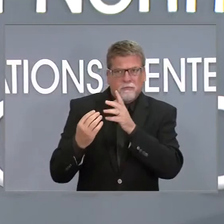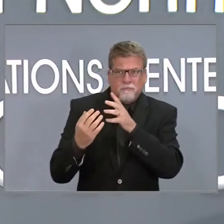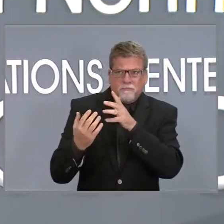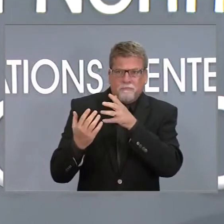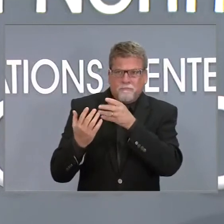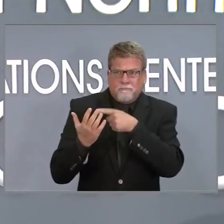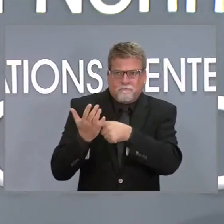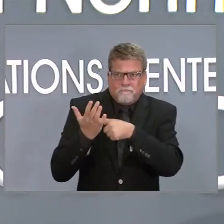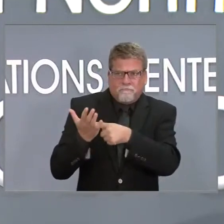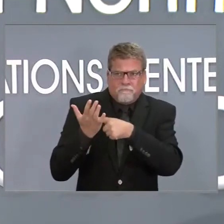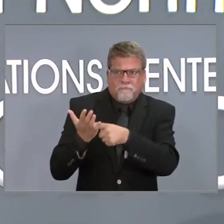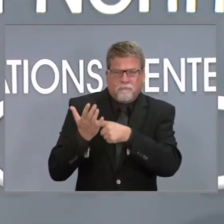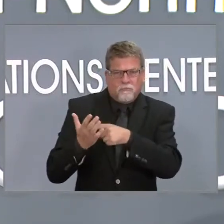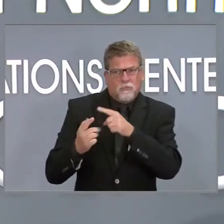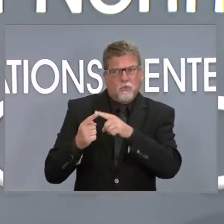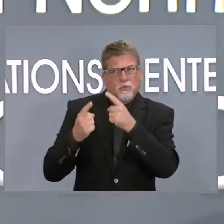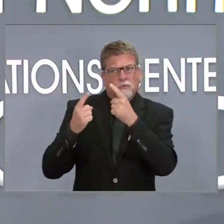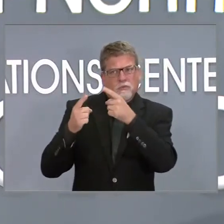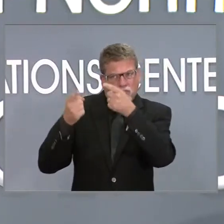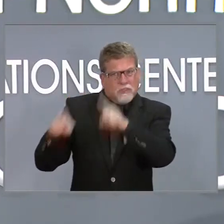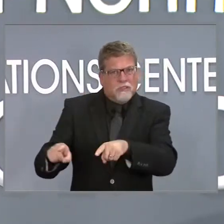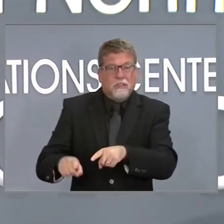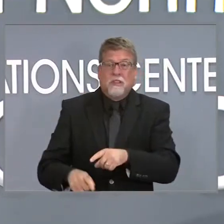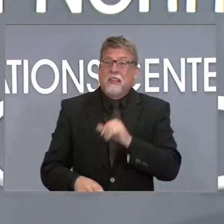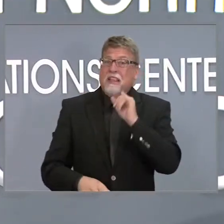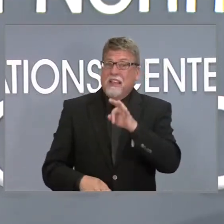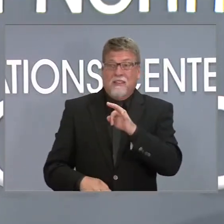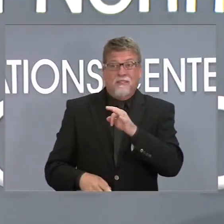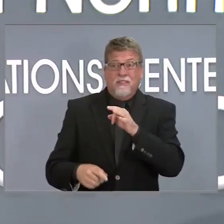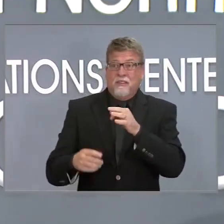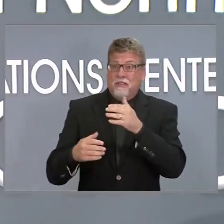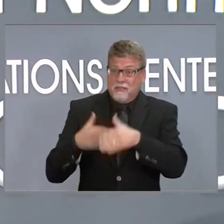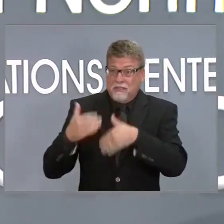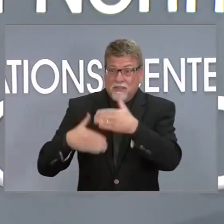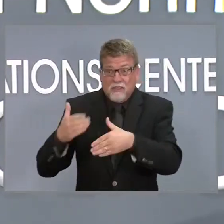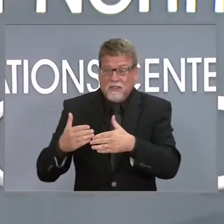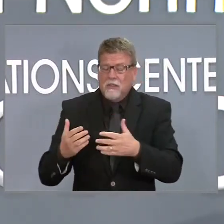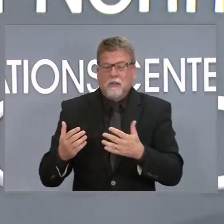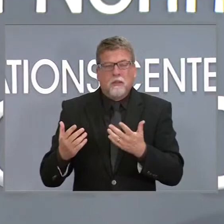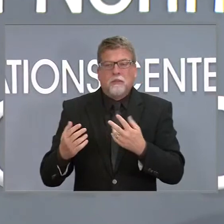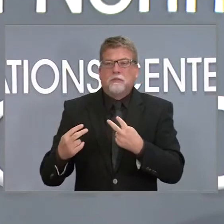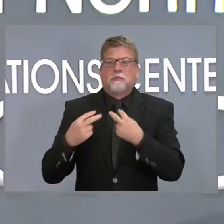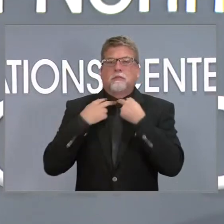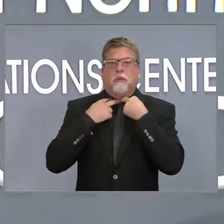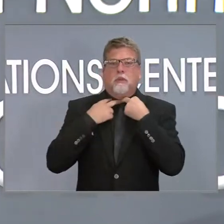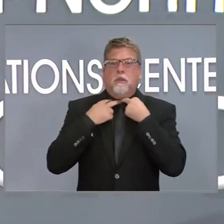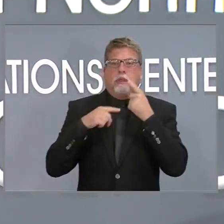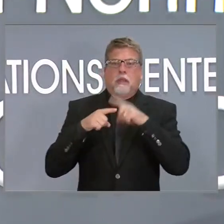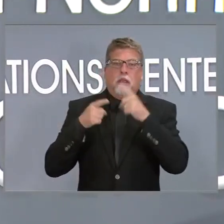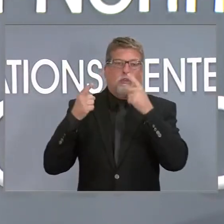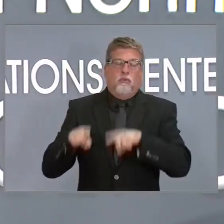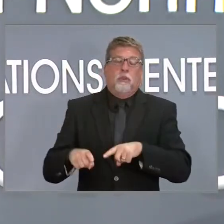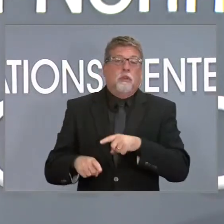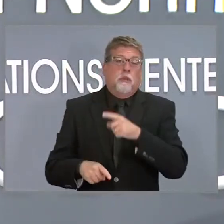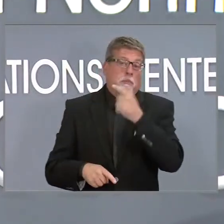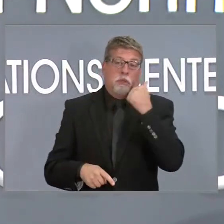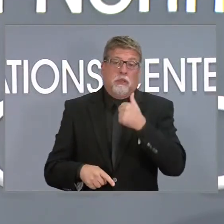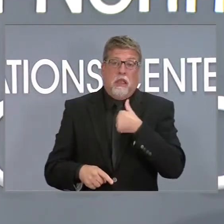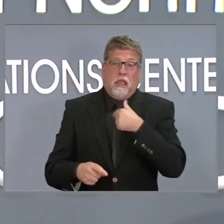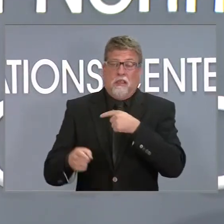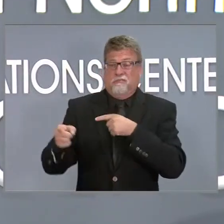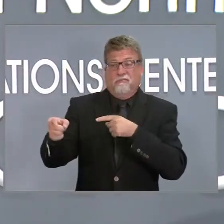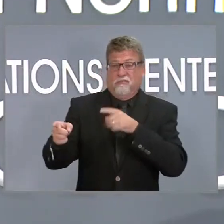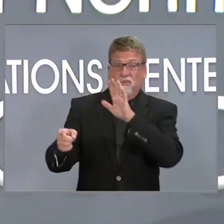get us there. And if we don't get there, is because I believe that is a bad budget and I won't sign